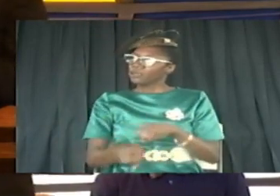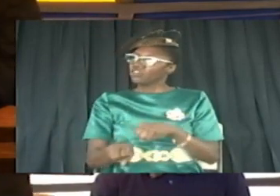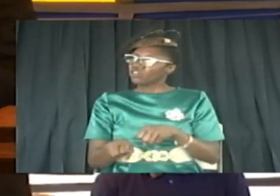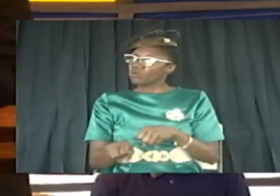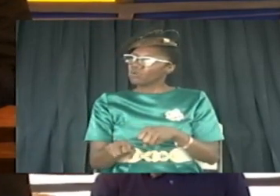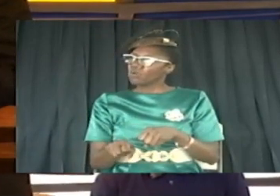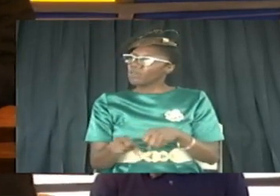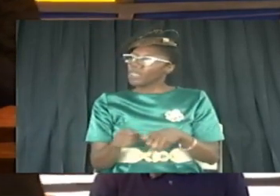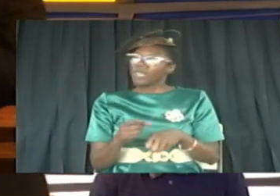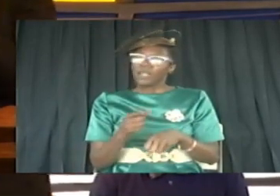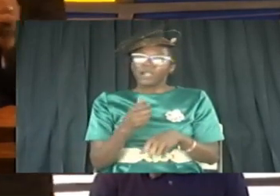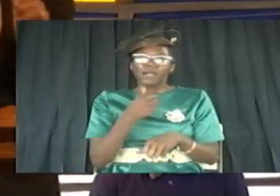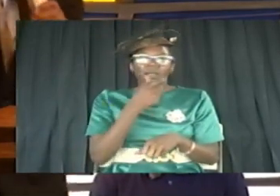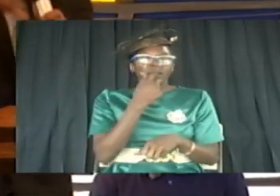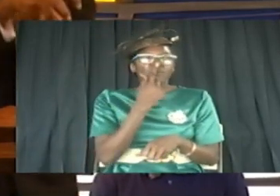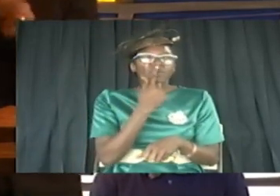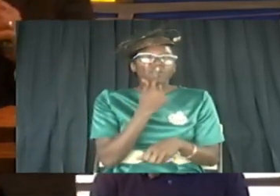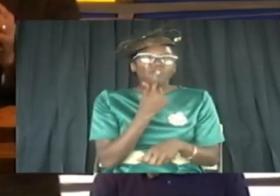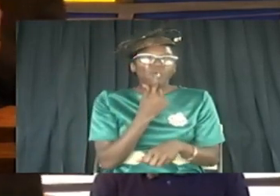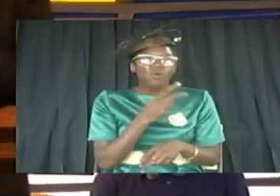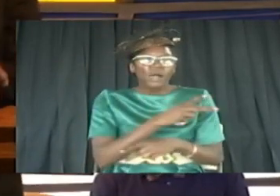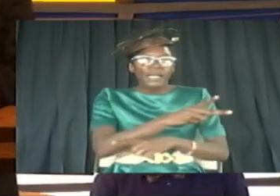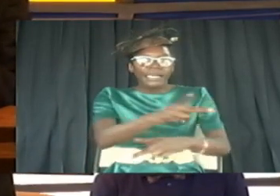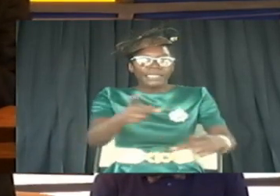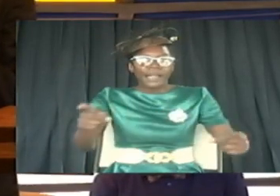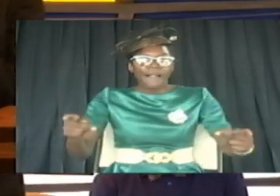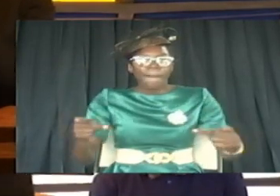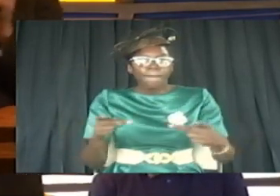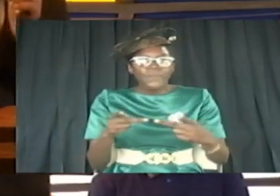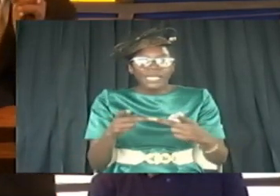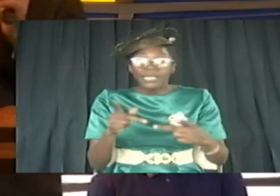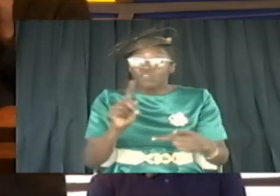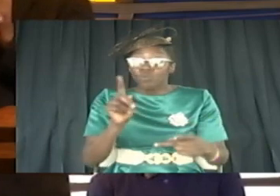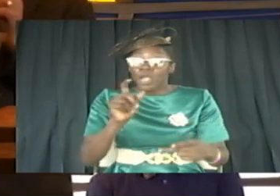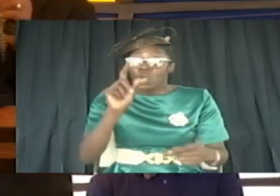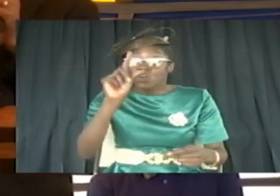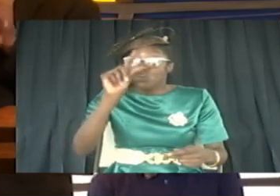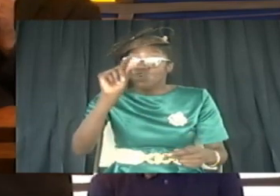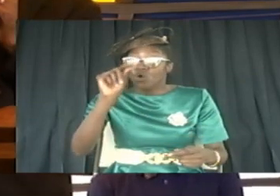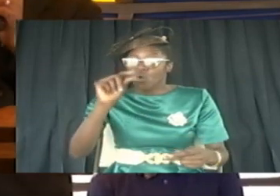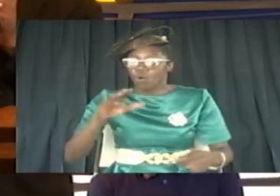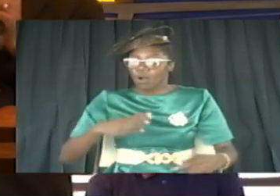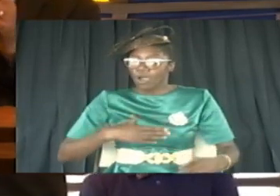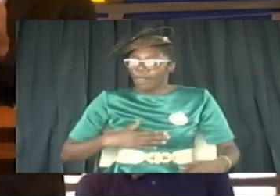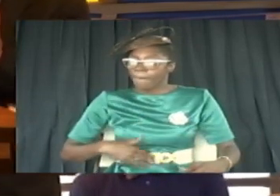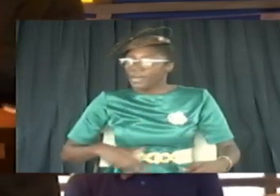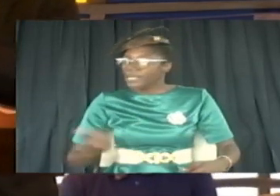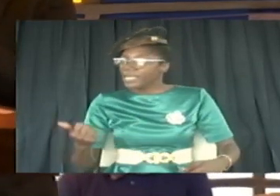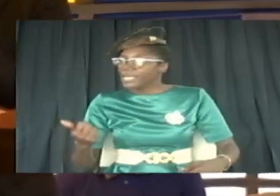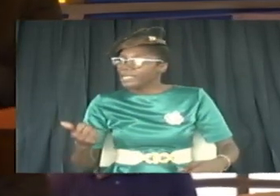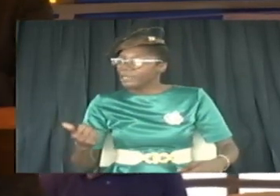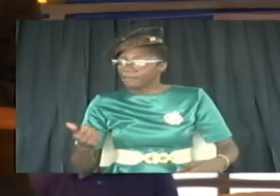quiet place where there was nobody else from Israel, so to speak, that knew